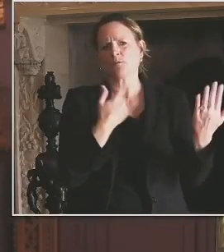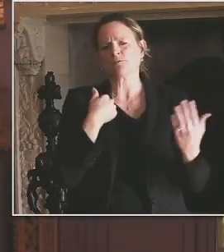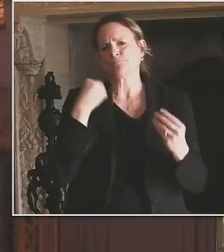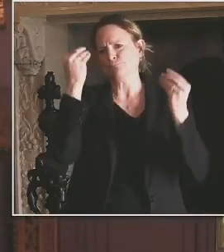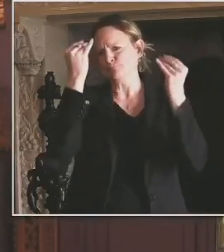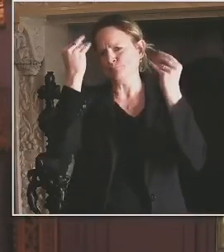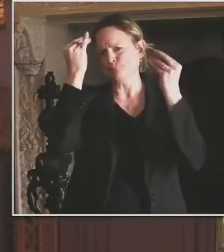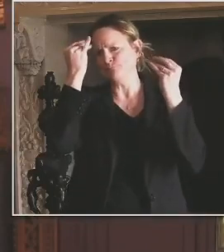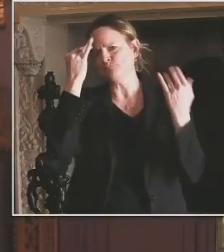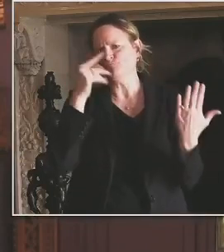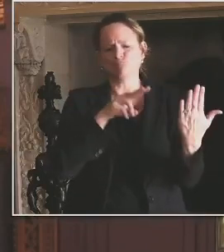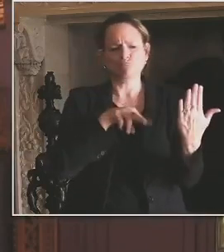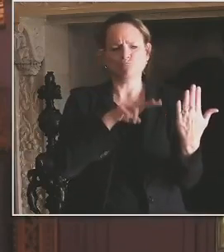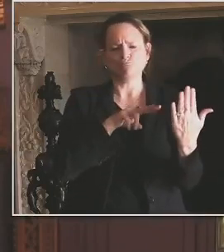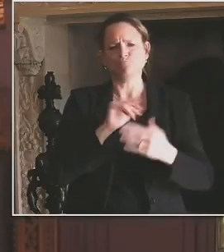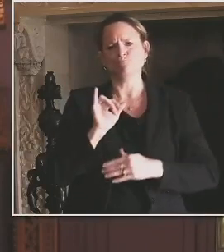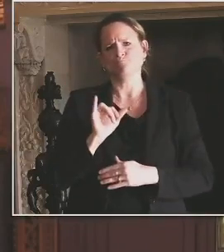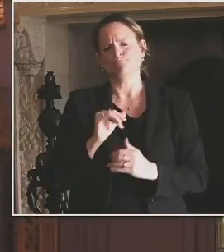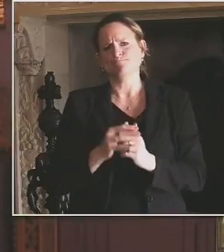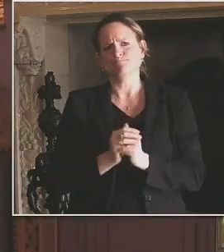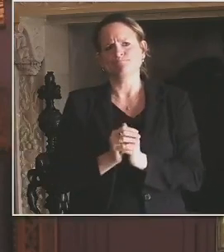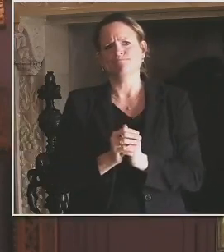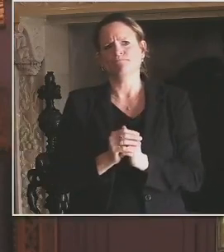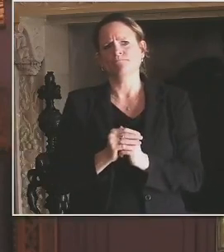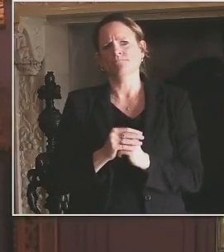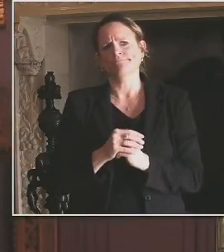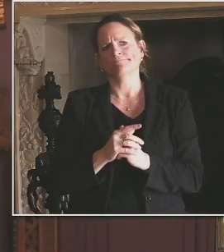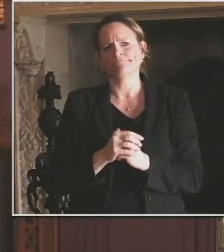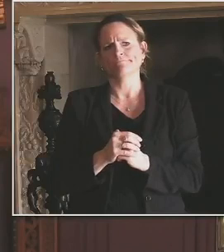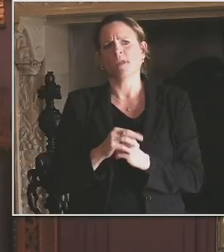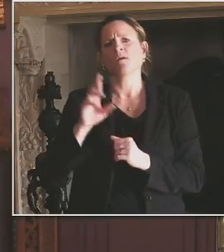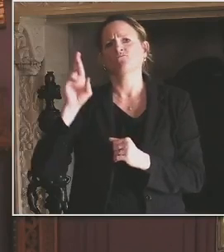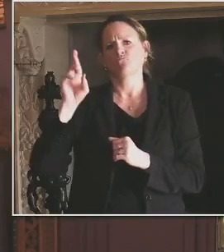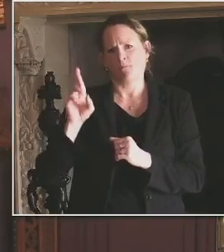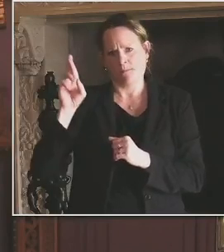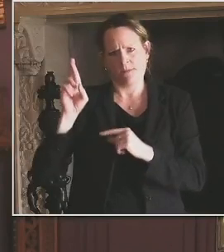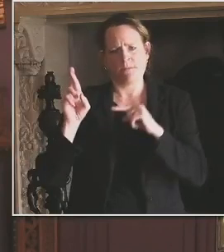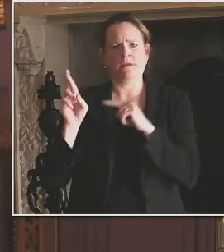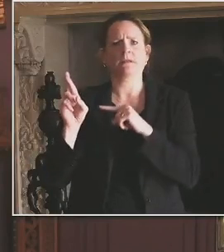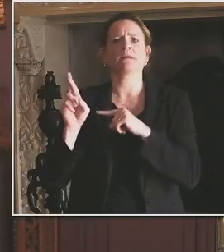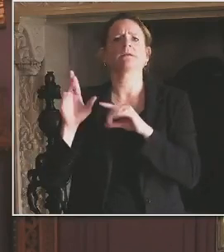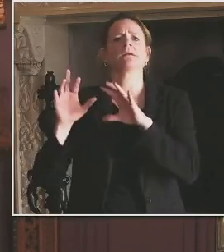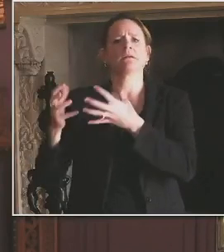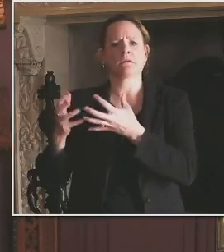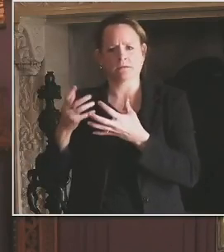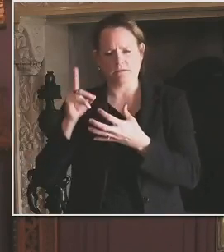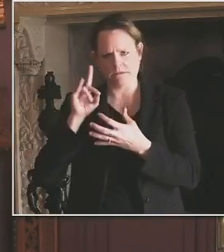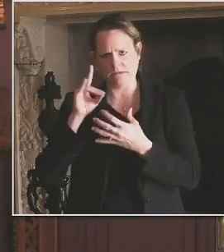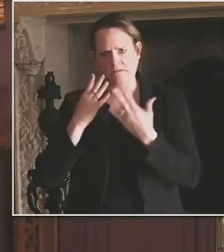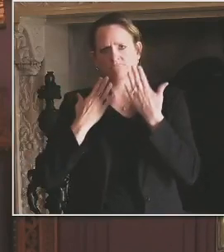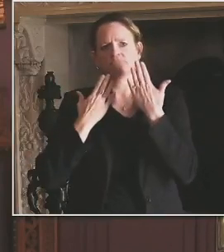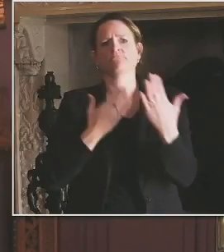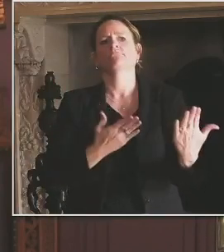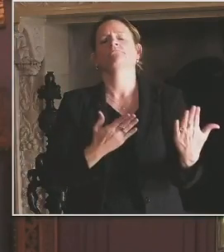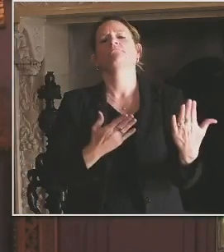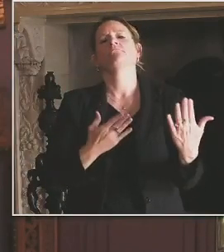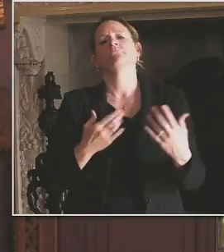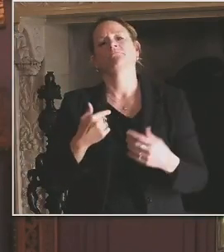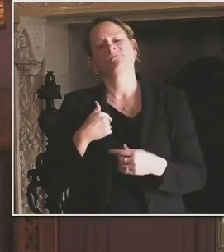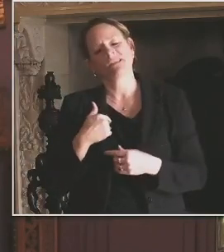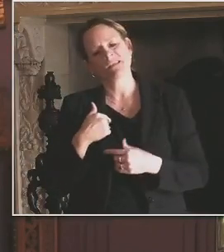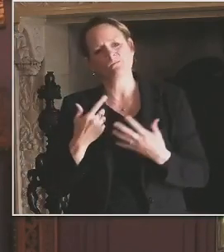that was suggested by the Republicans. I view it as somewhat of a political stunt. I don't quite